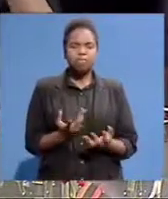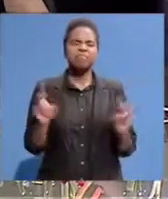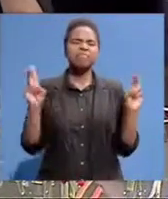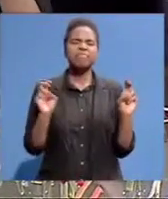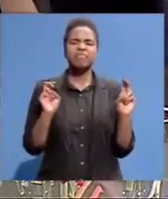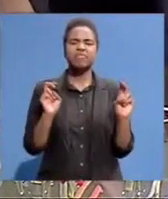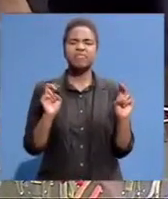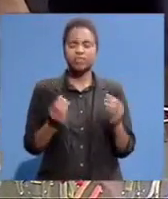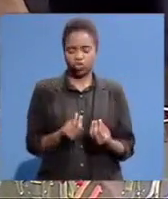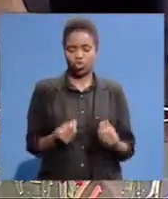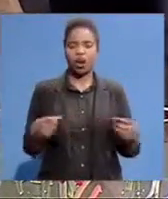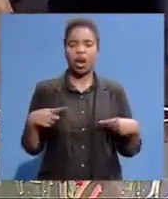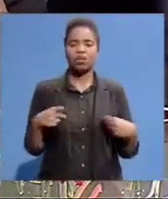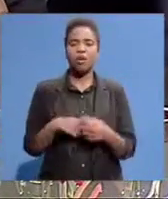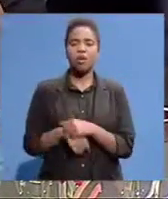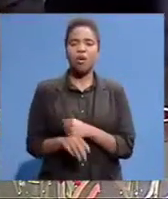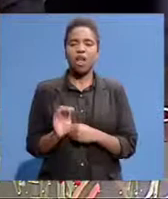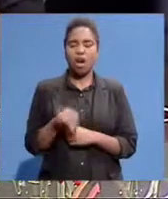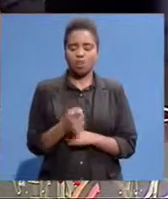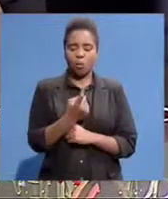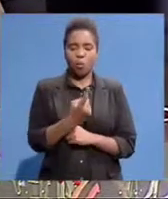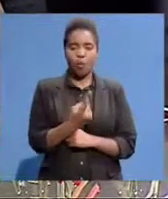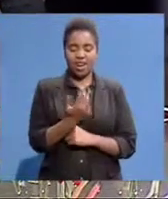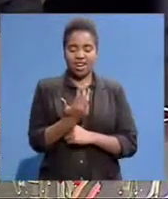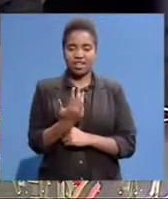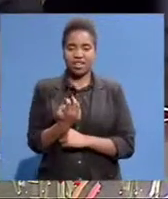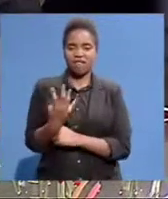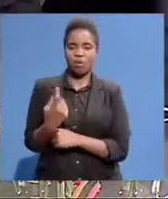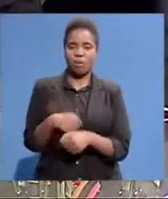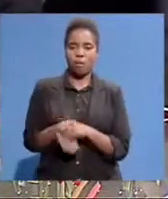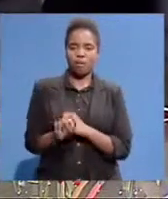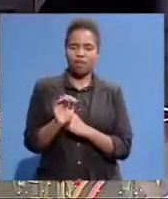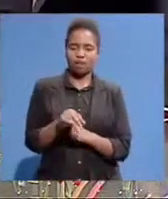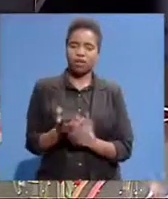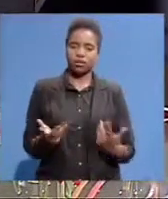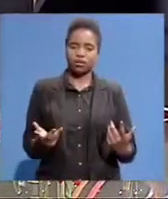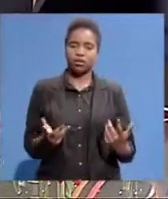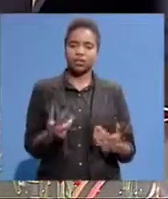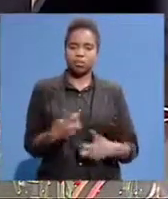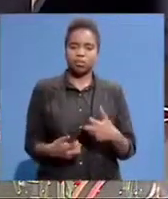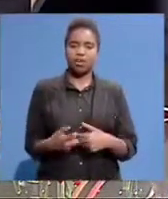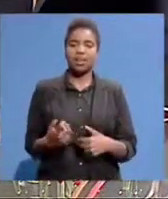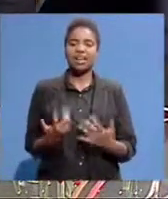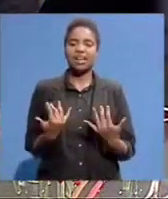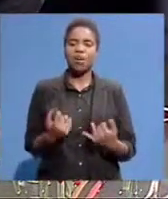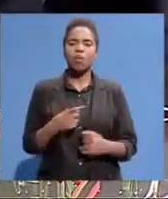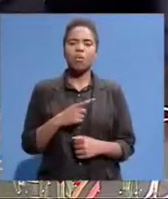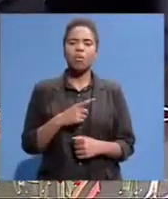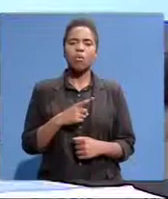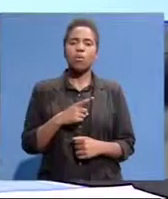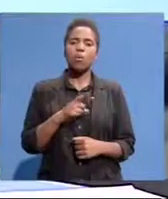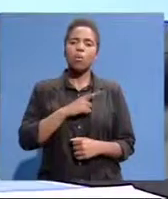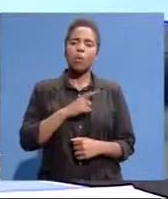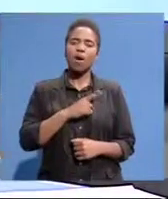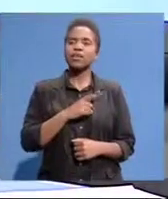even wrap their minds against. What is a South Africa that is not allowed to say Mandela?